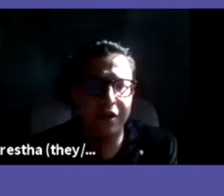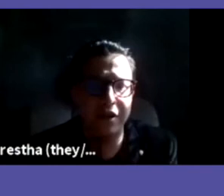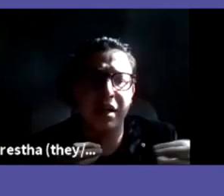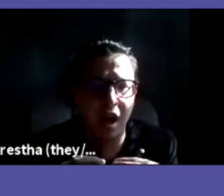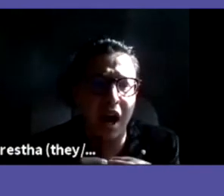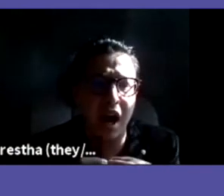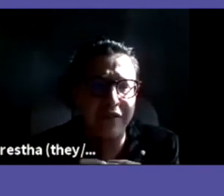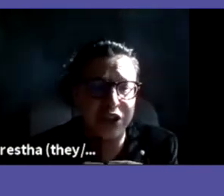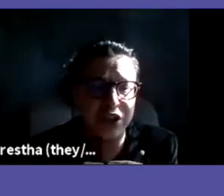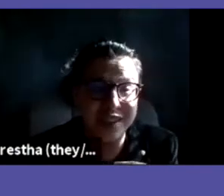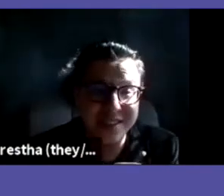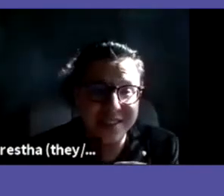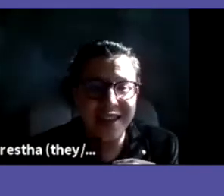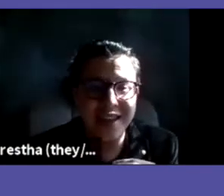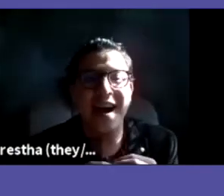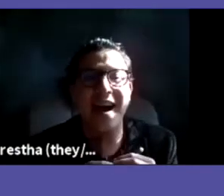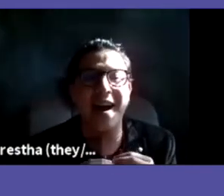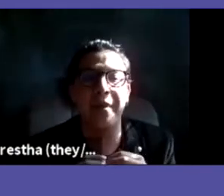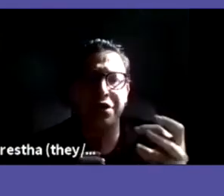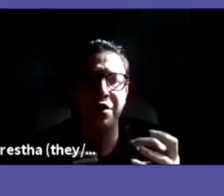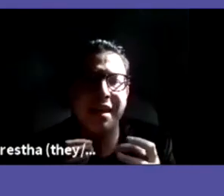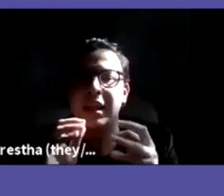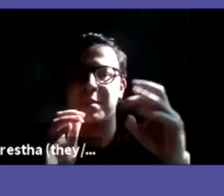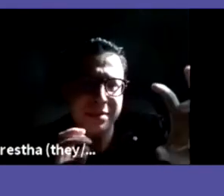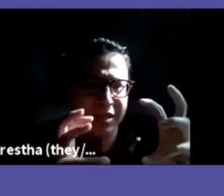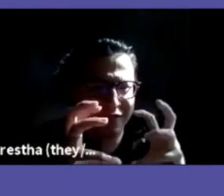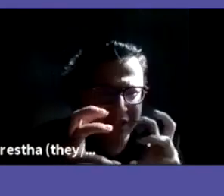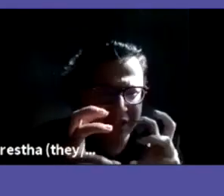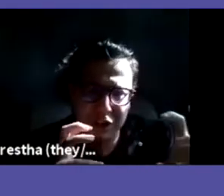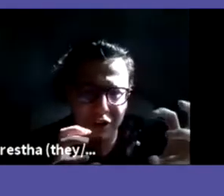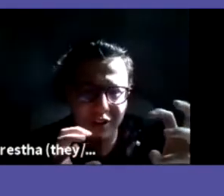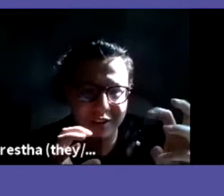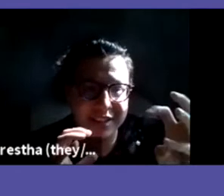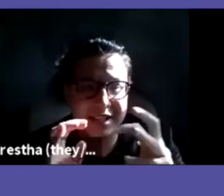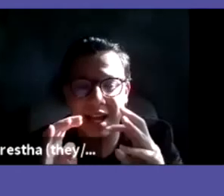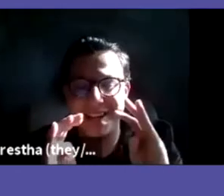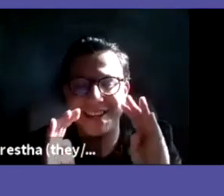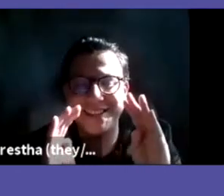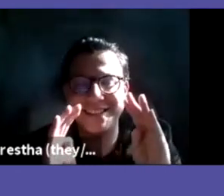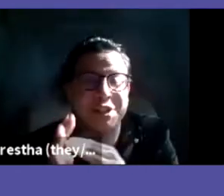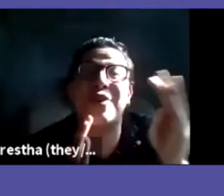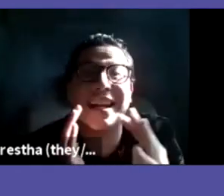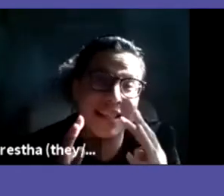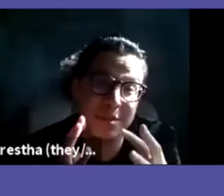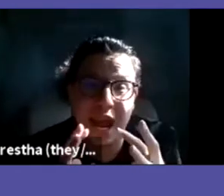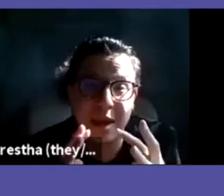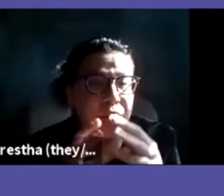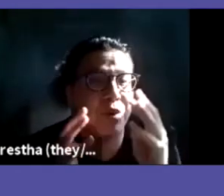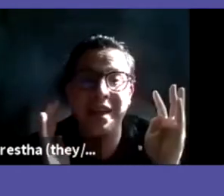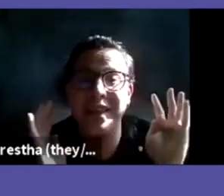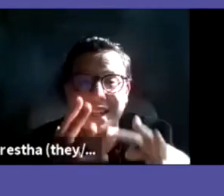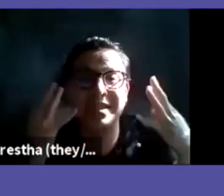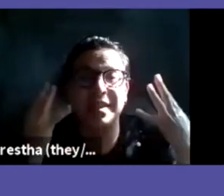be in conversation with us. But also know that sometimes it can feel a little distracting sometimes.